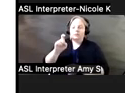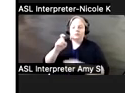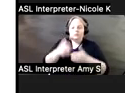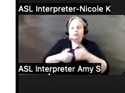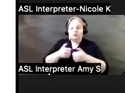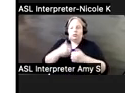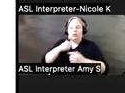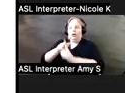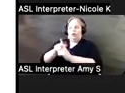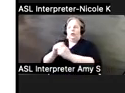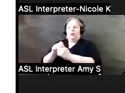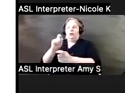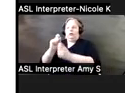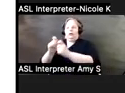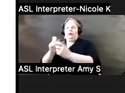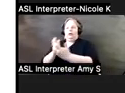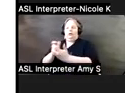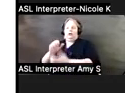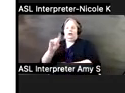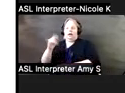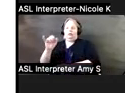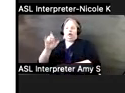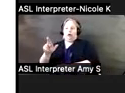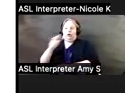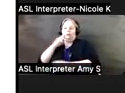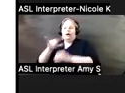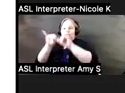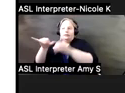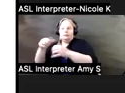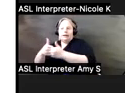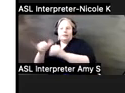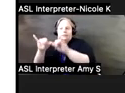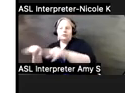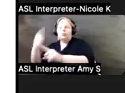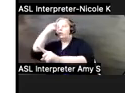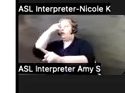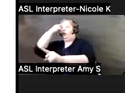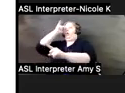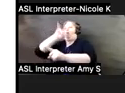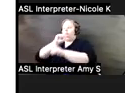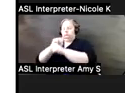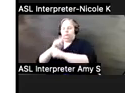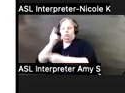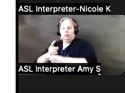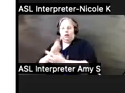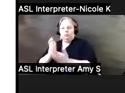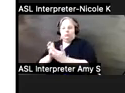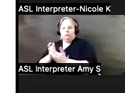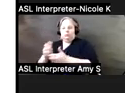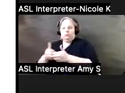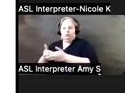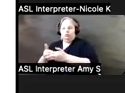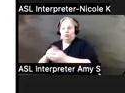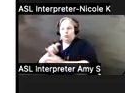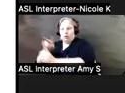that tricks my game console into thinking my Xbox controller is actually for the Nintendo Switch. So I can plug my